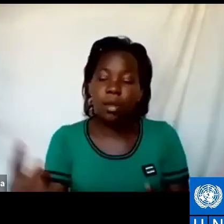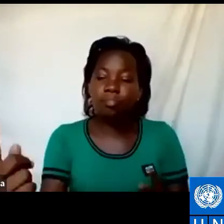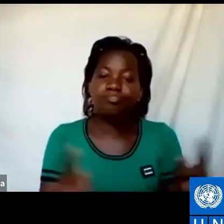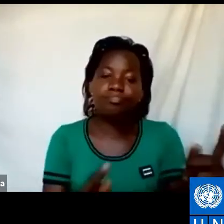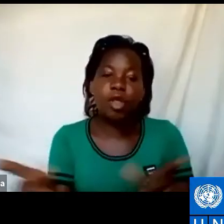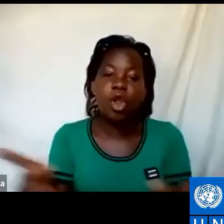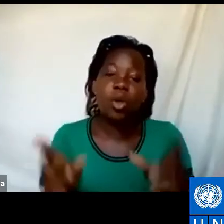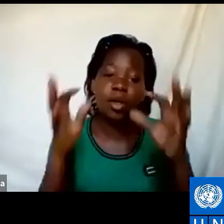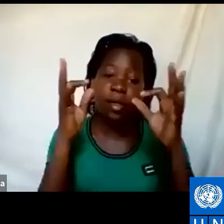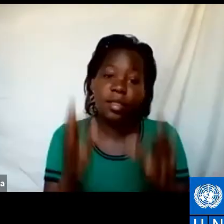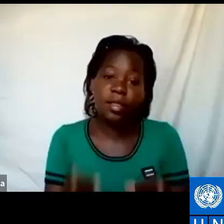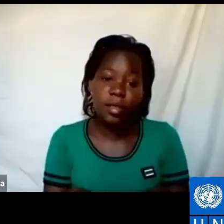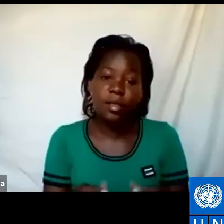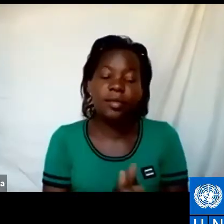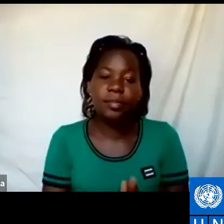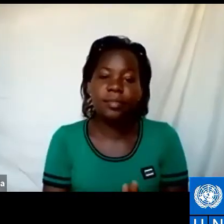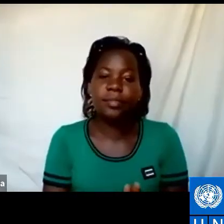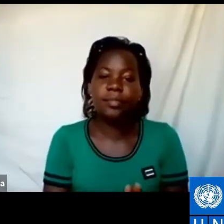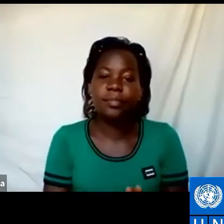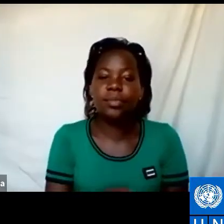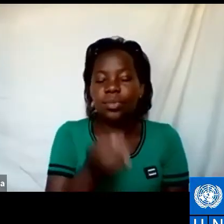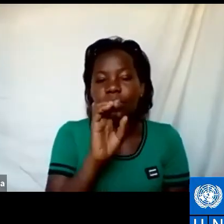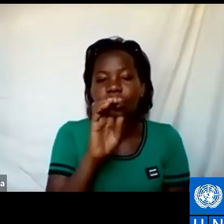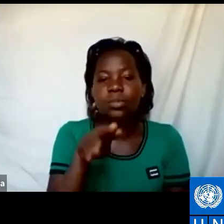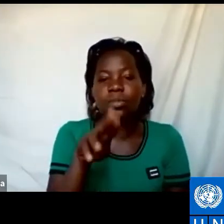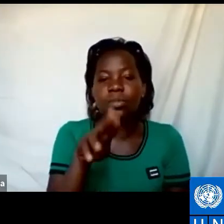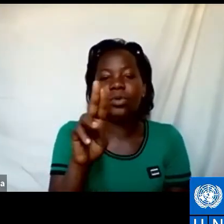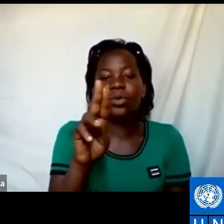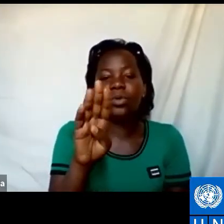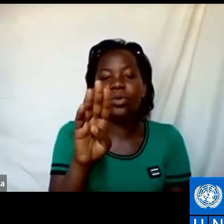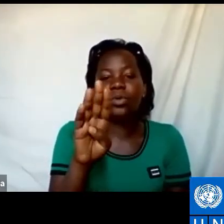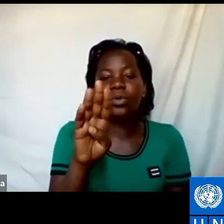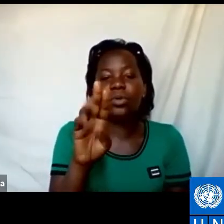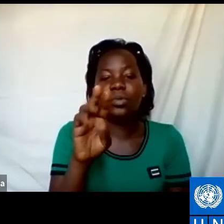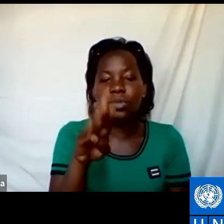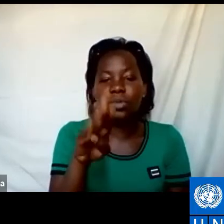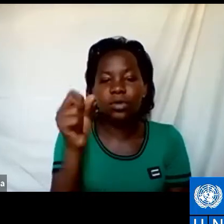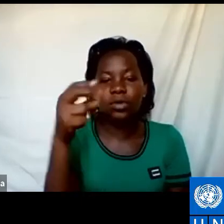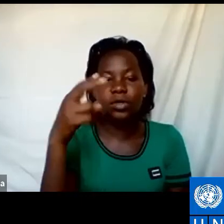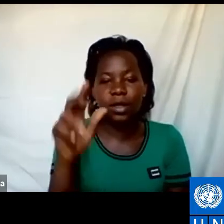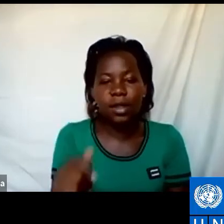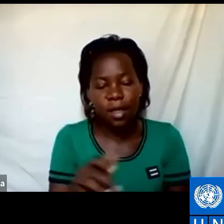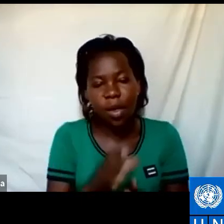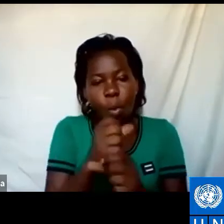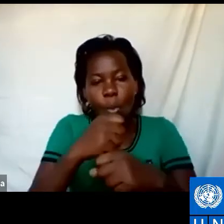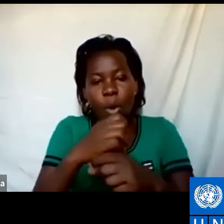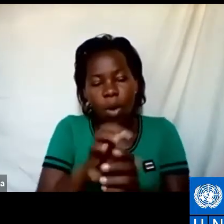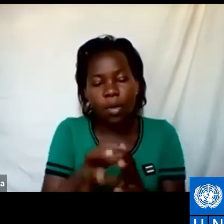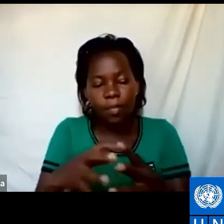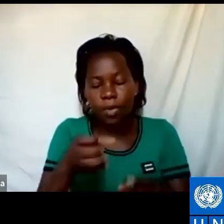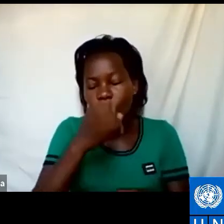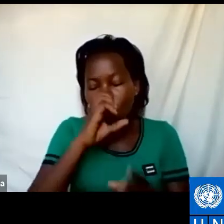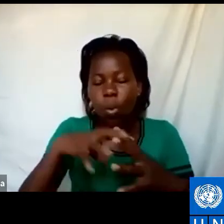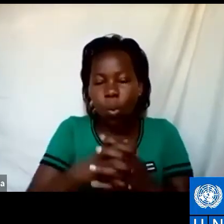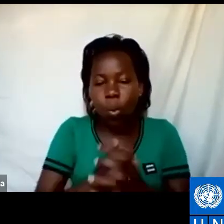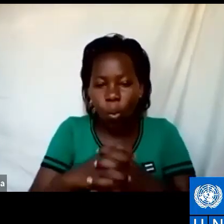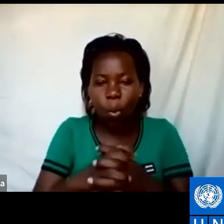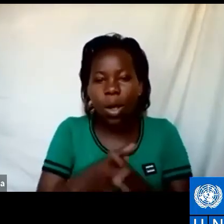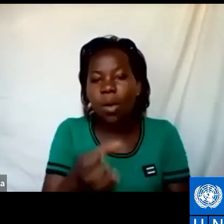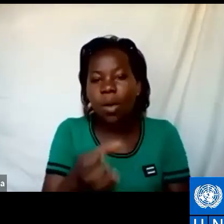bushera. I love Movisi. My Jaja used to make Movisi. So now I can actually go and buy a nice clean bottle certified